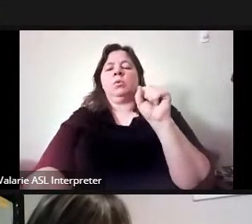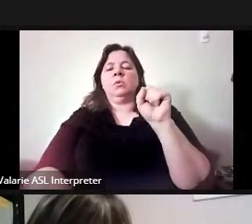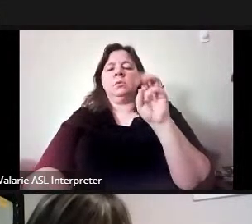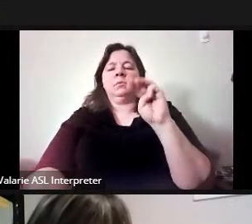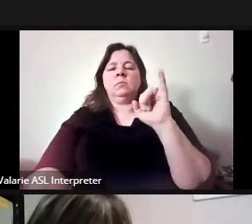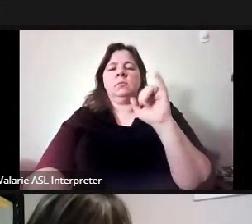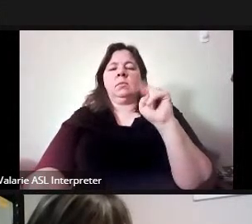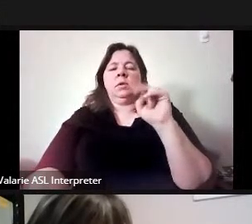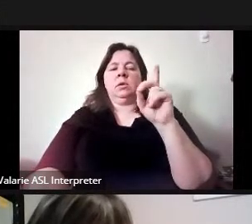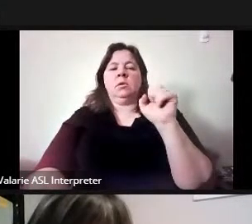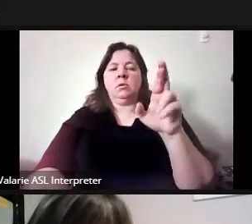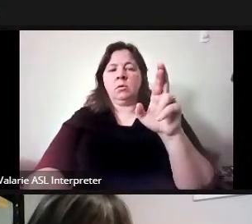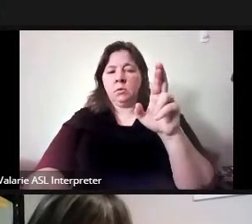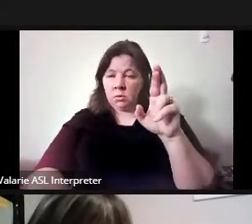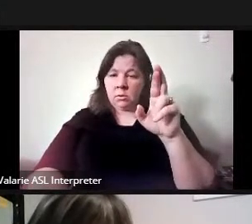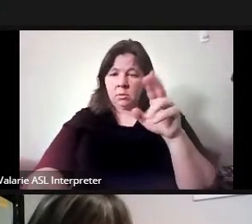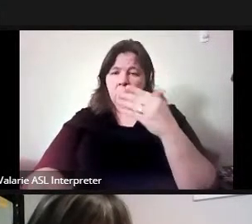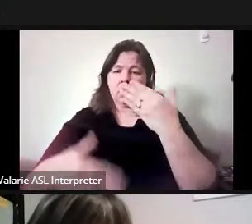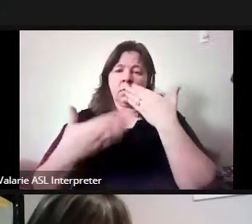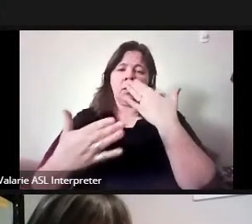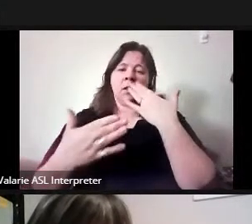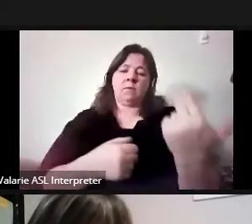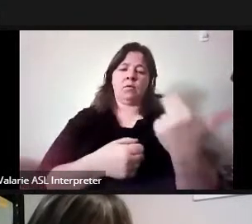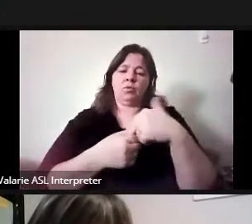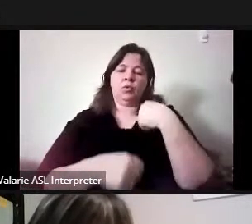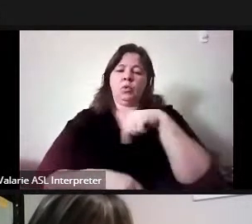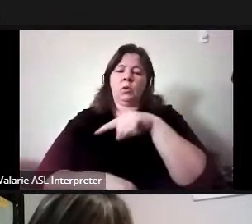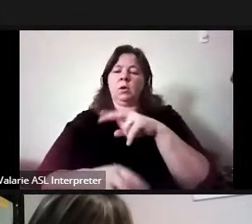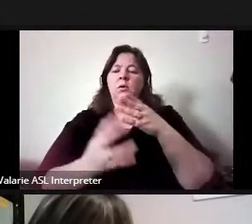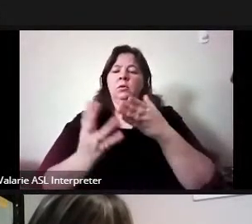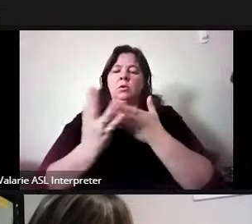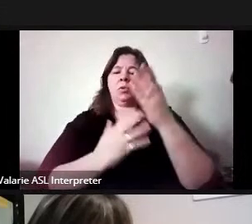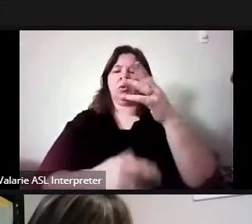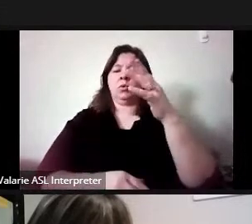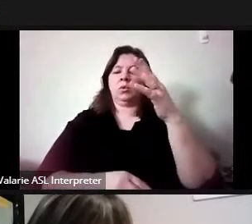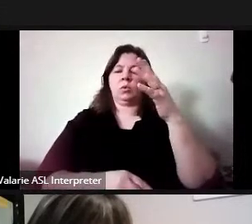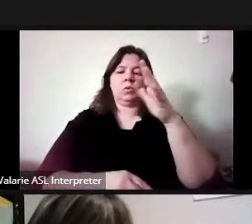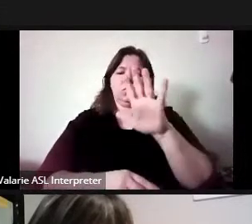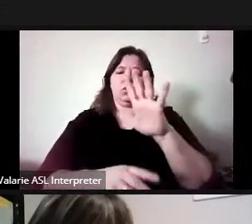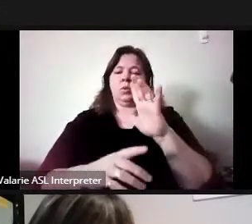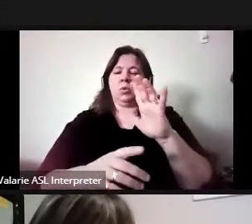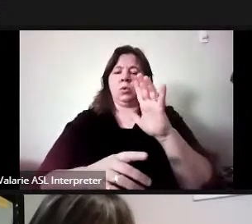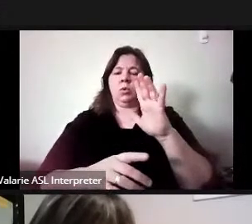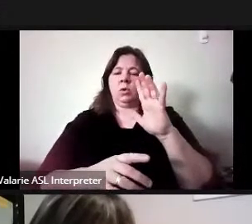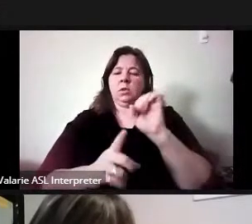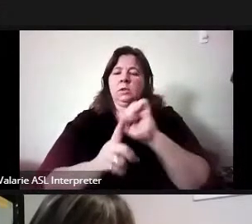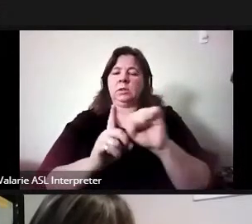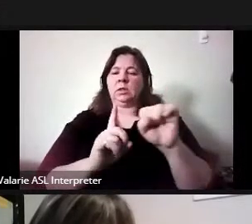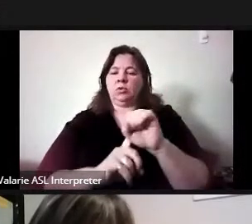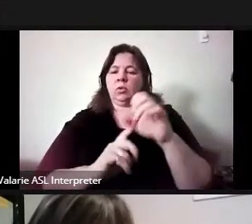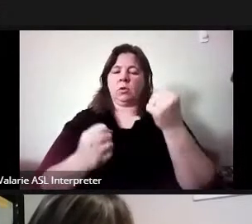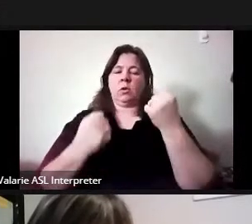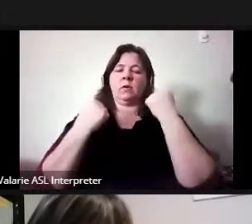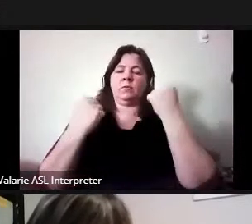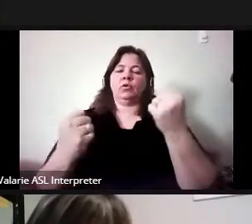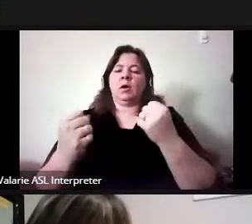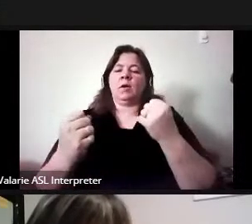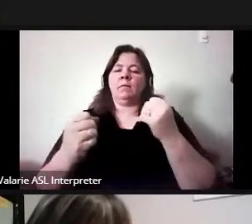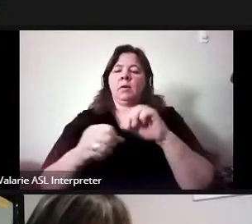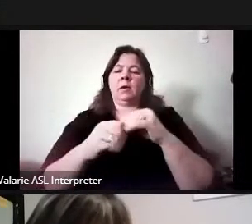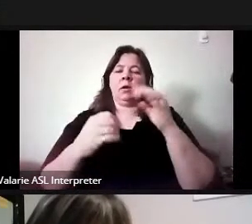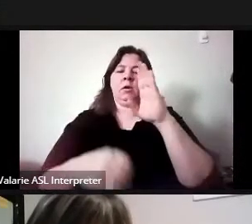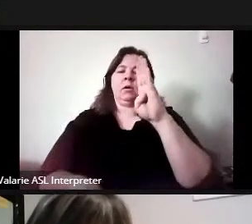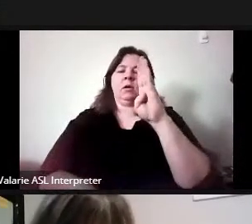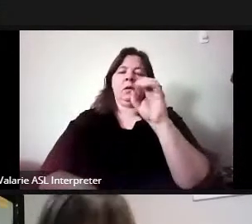for joining us, even through the chaotic situation of crossing the border and so on. It